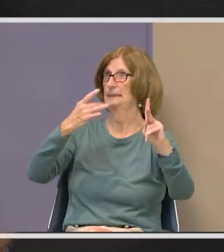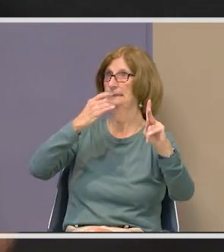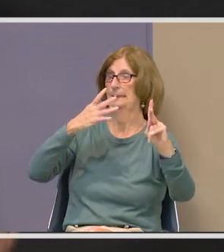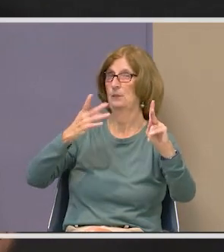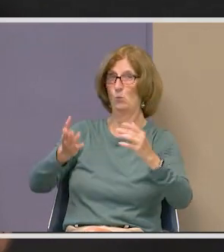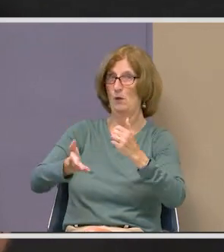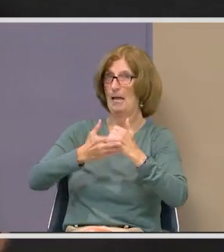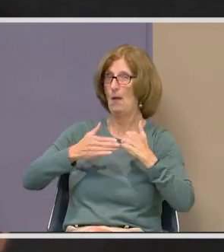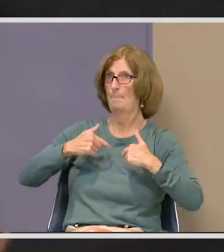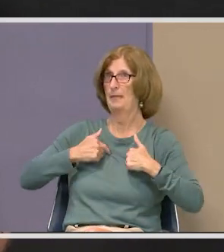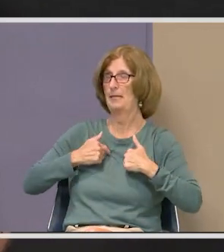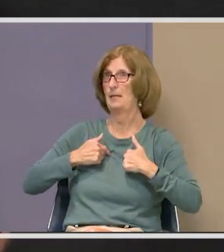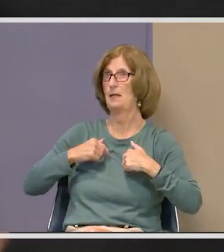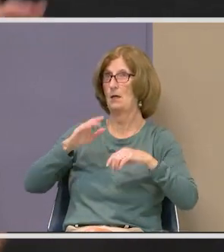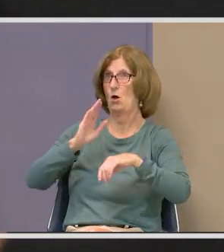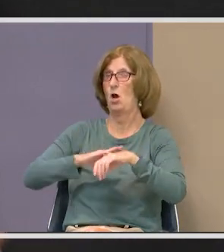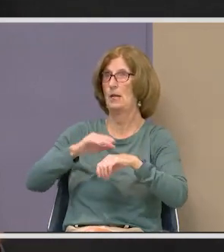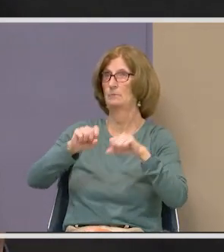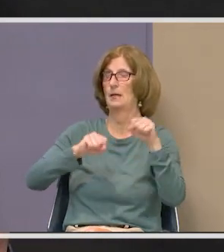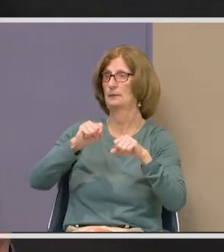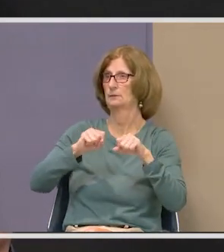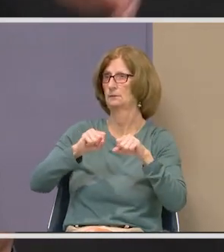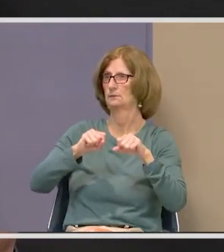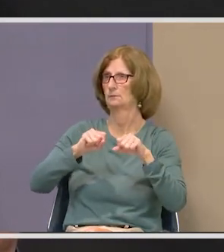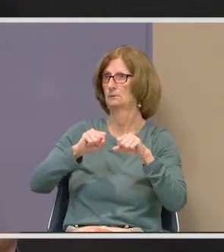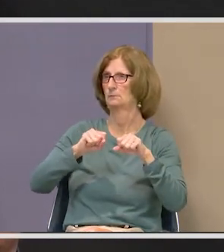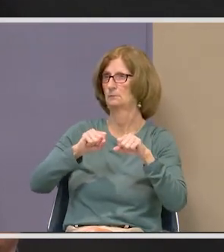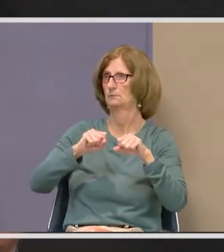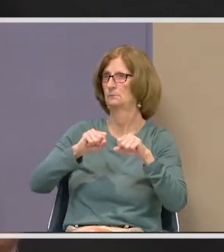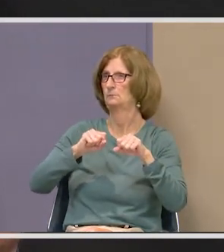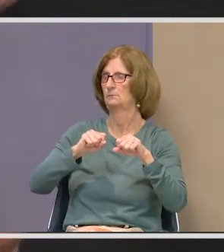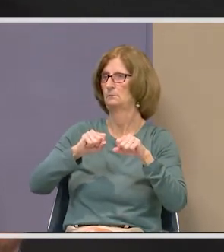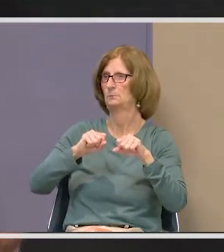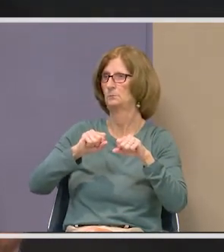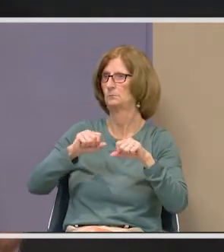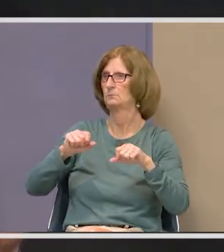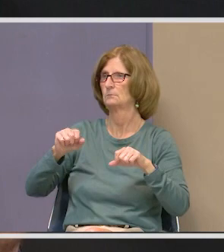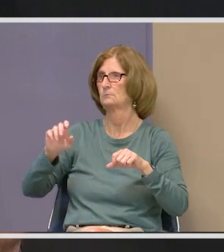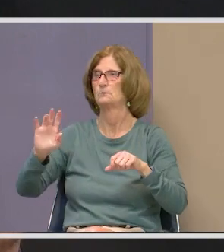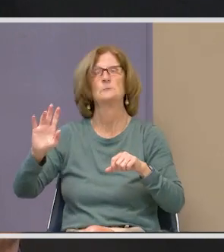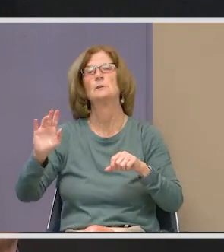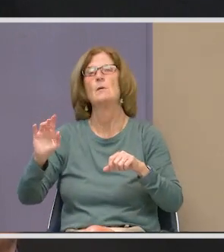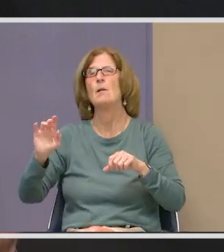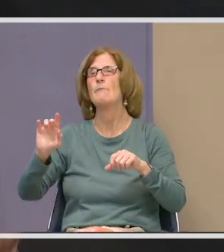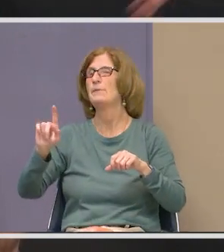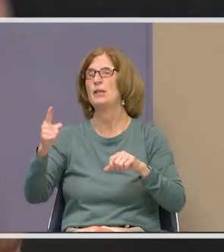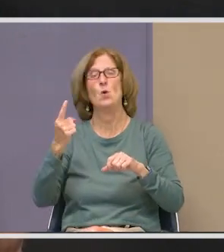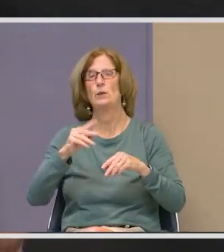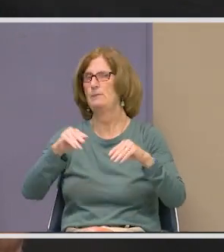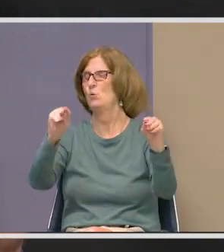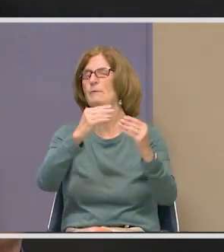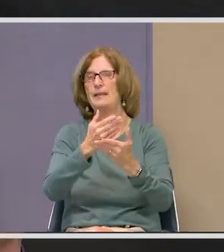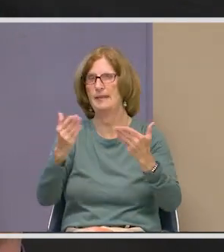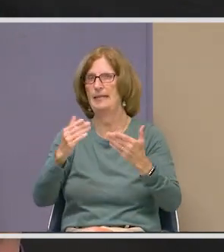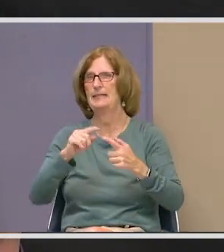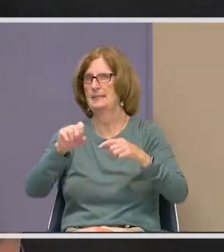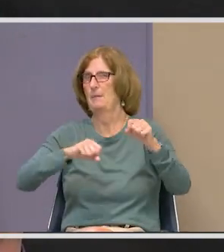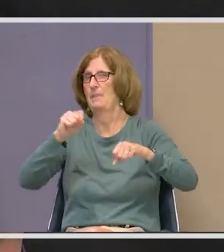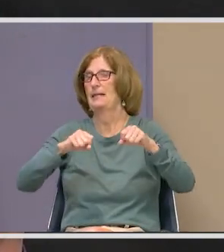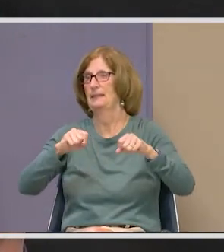me, No one's moving but the bikes. Say that again? No one's moving but the bikes. Awesome. Yeah, it's